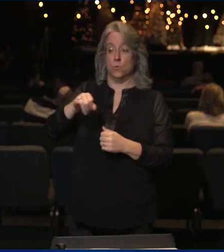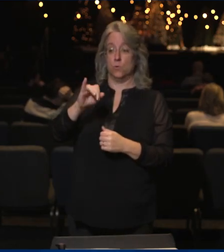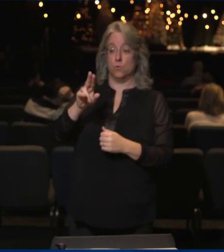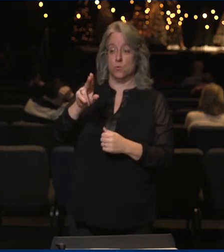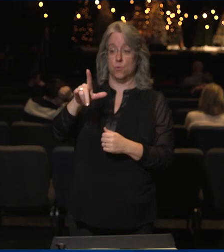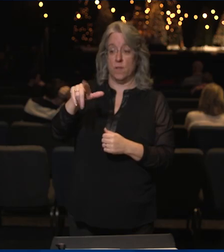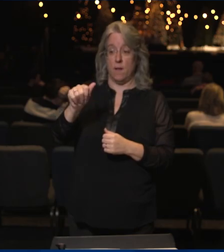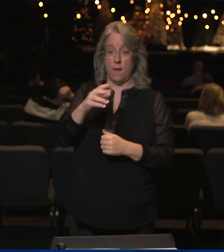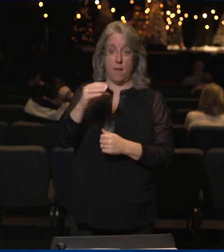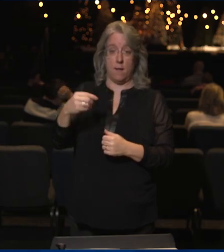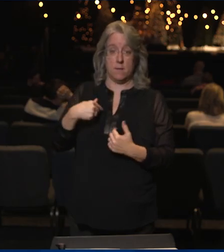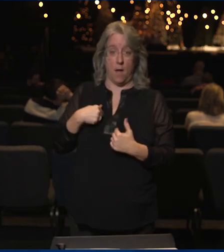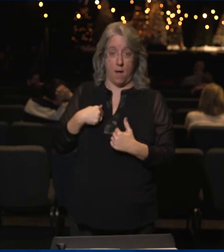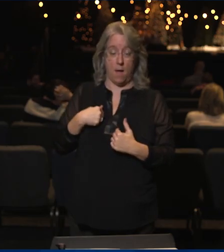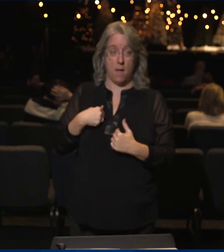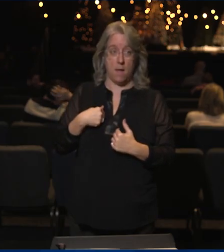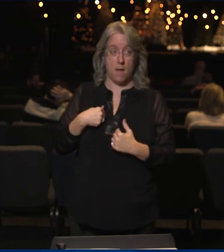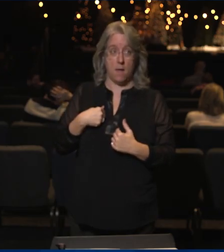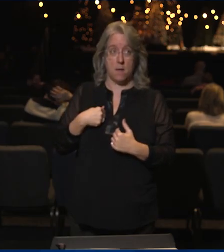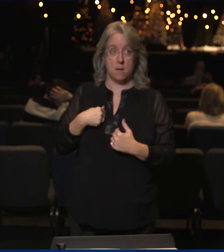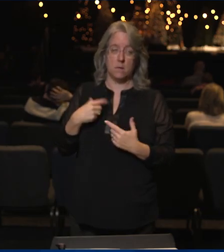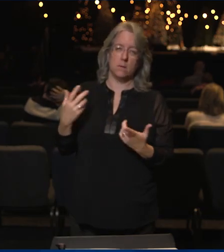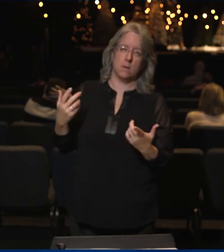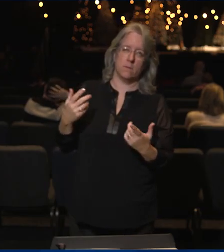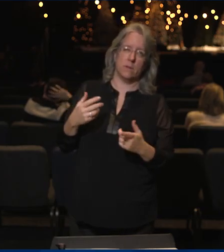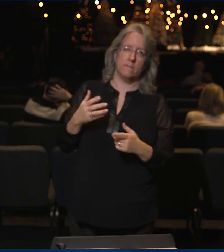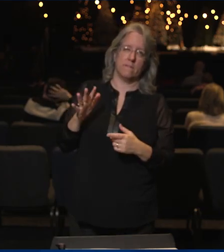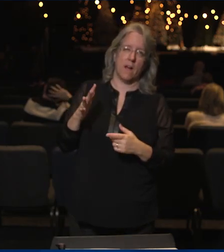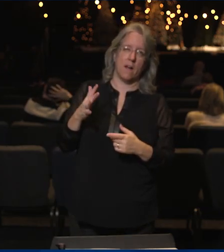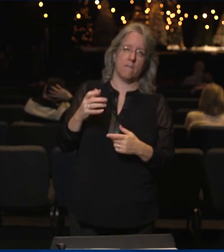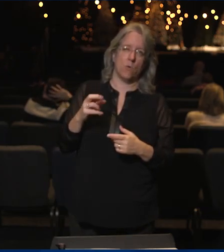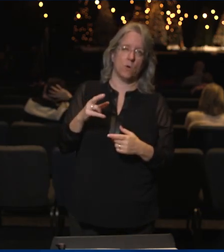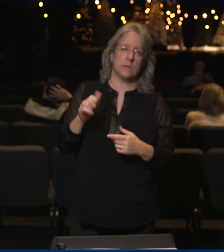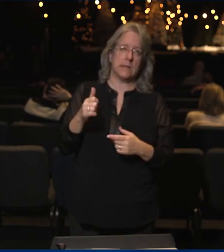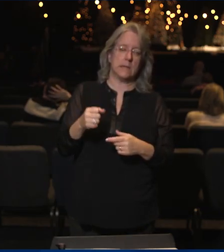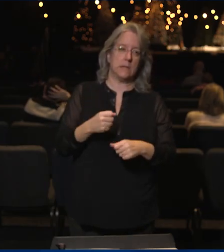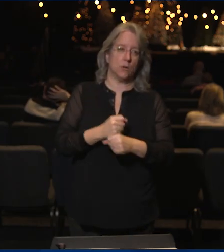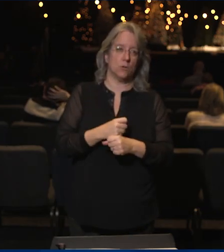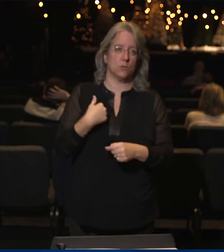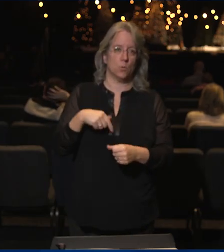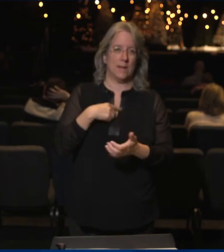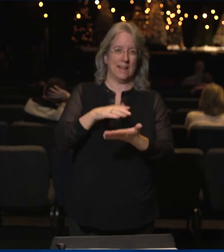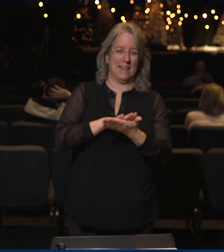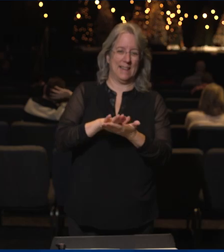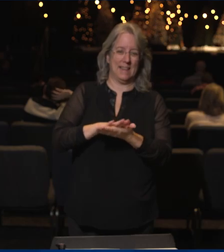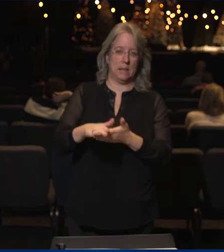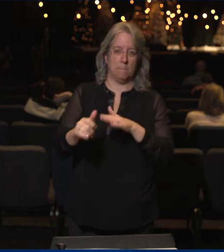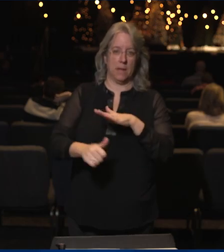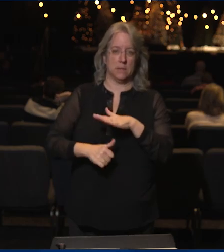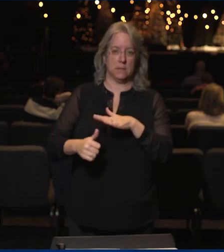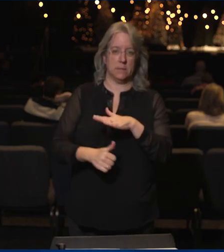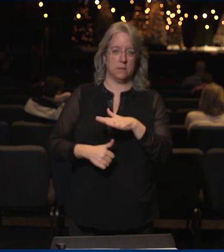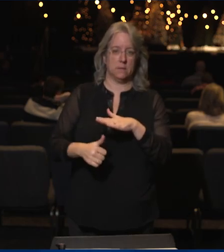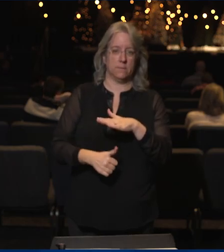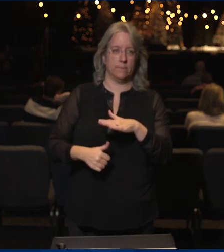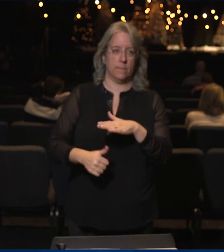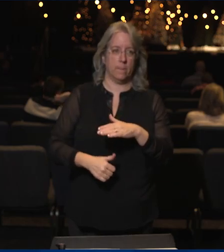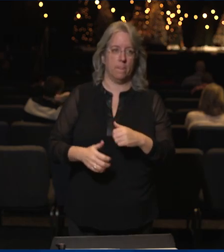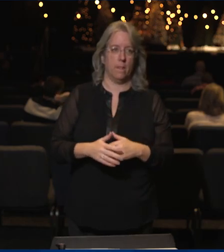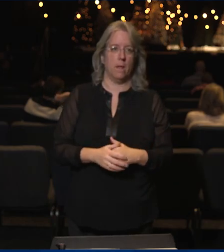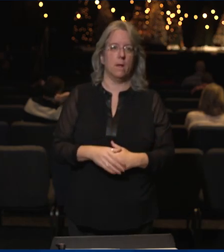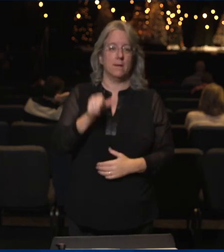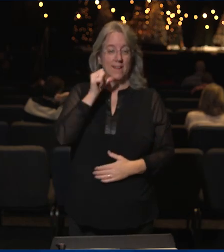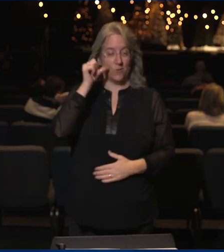did, every 5 or 10 years, we clean out our basement. We had that